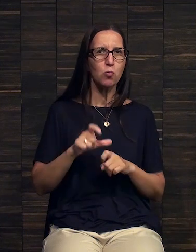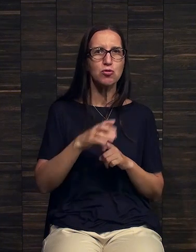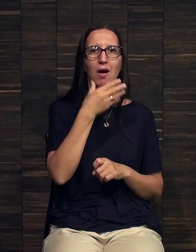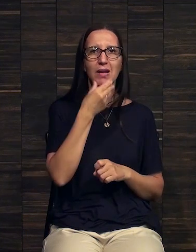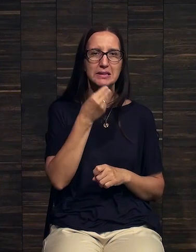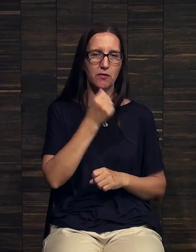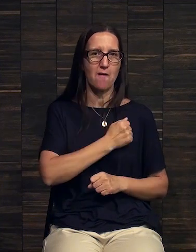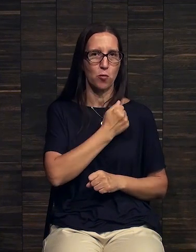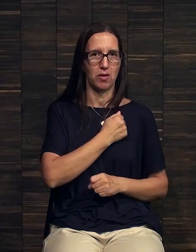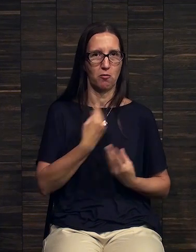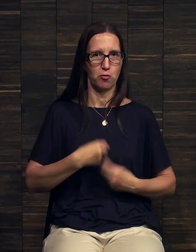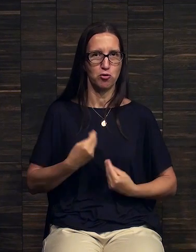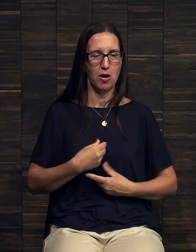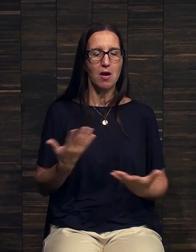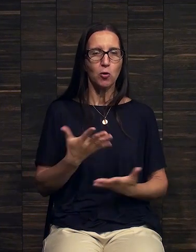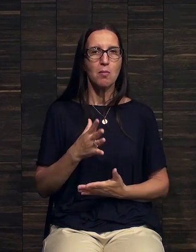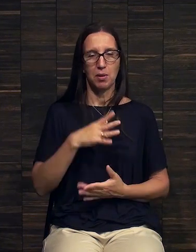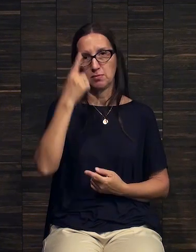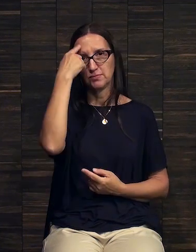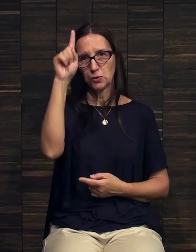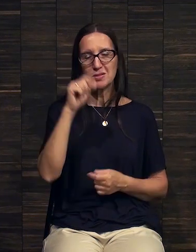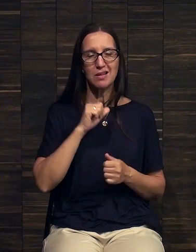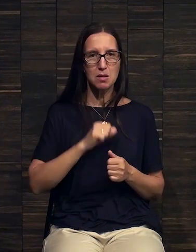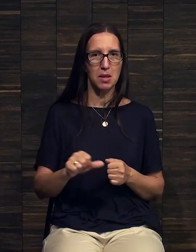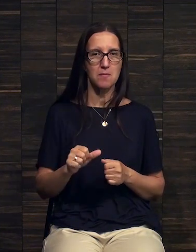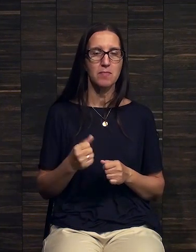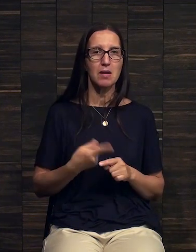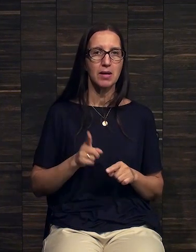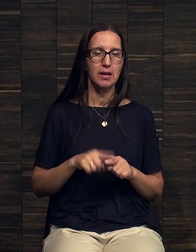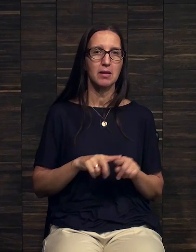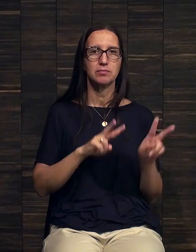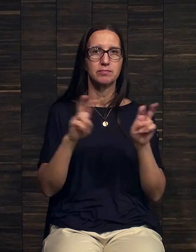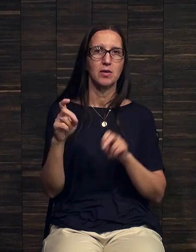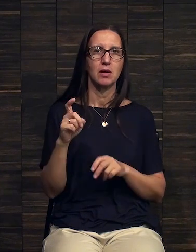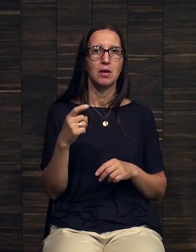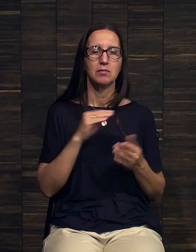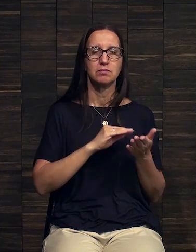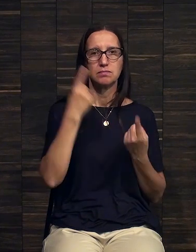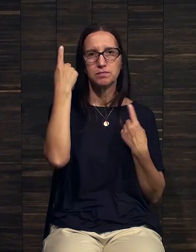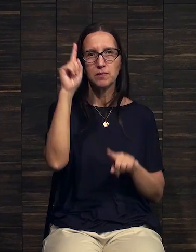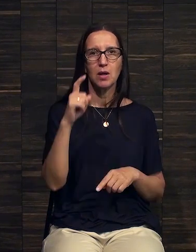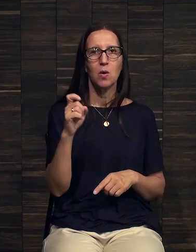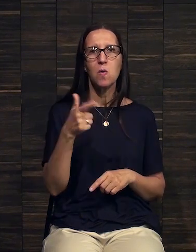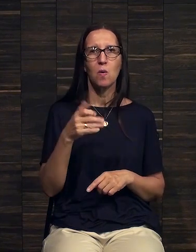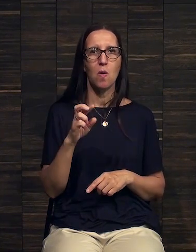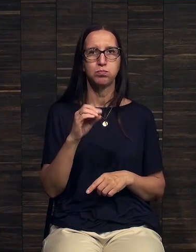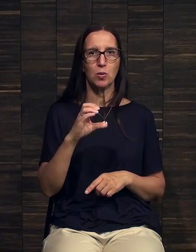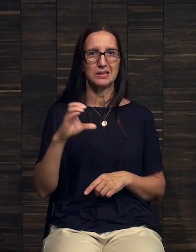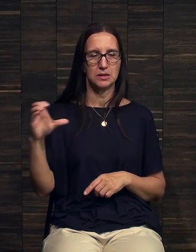this is the most beautiful military things that was ever created. This Hugo